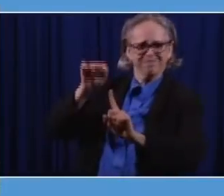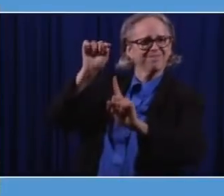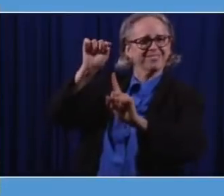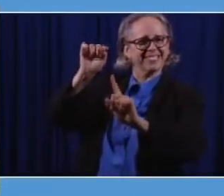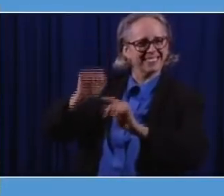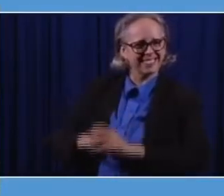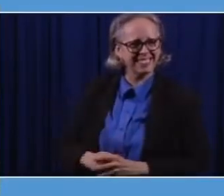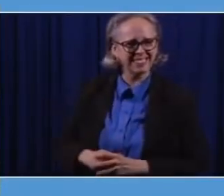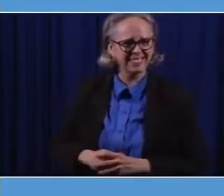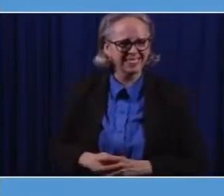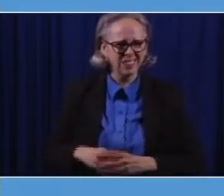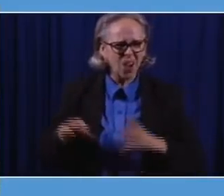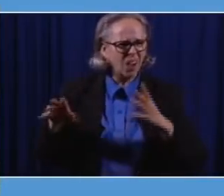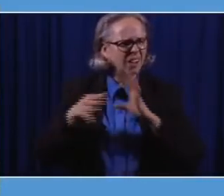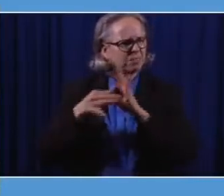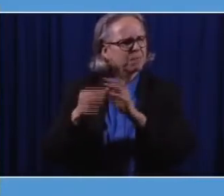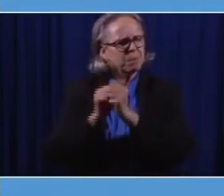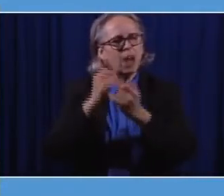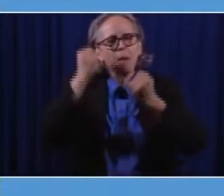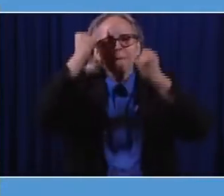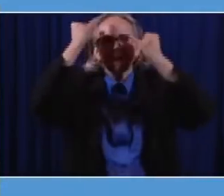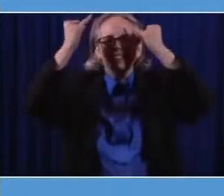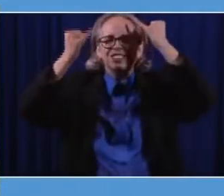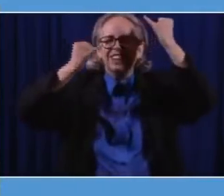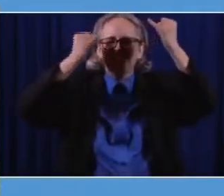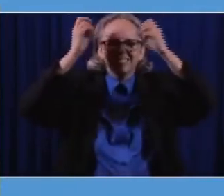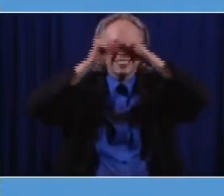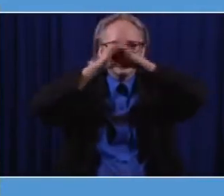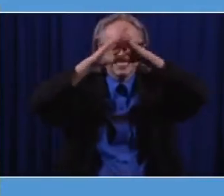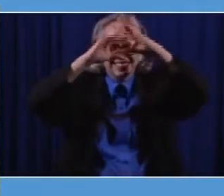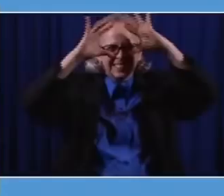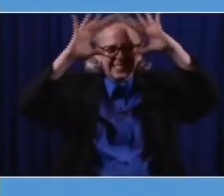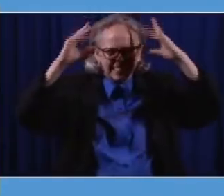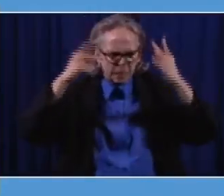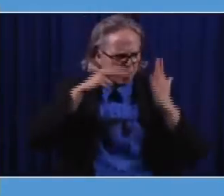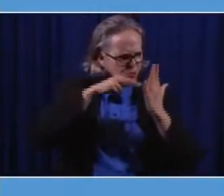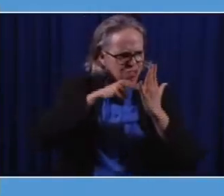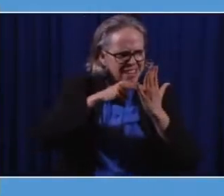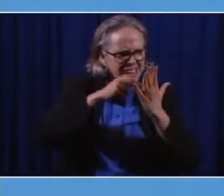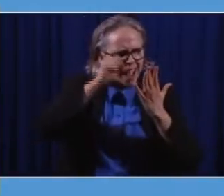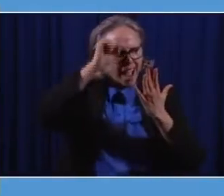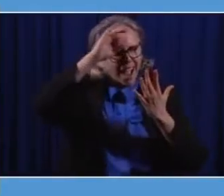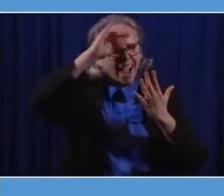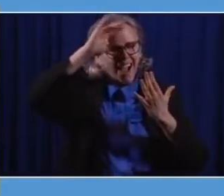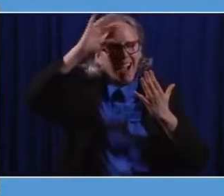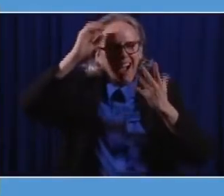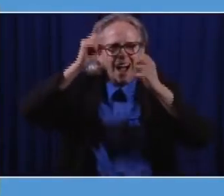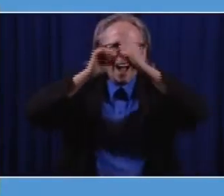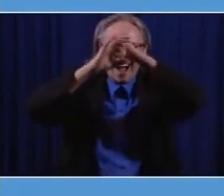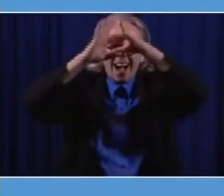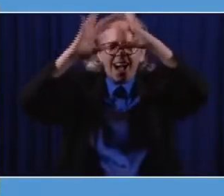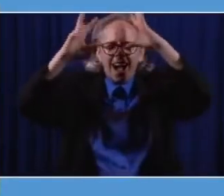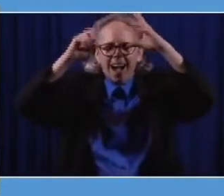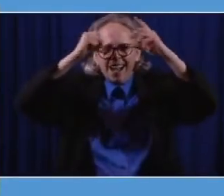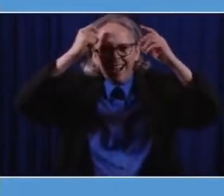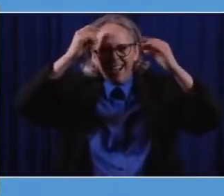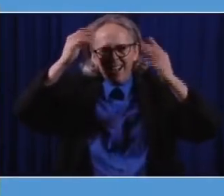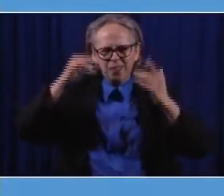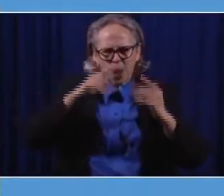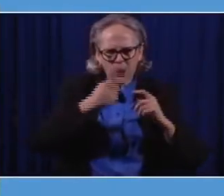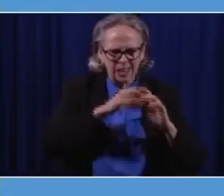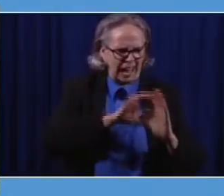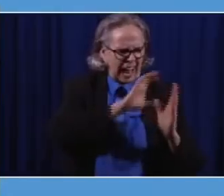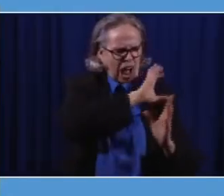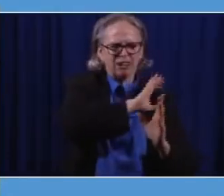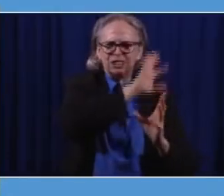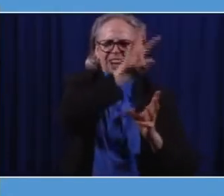their imagination. So to see them take what they've read and then later play using some of the characters or the lessons